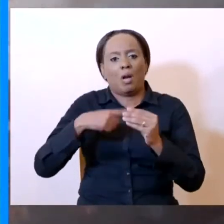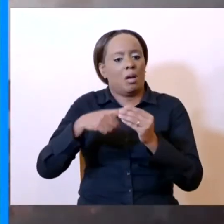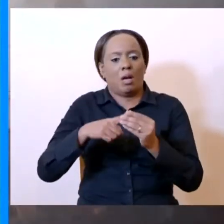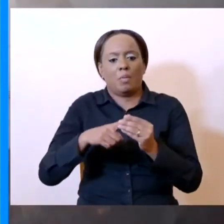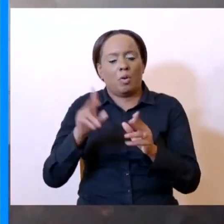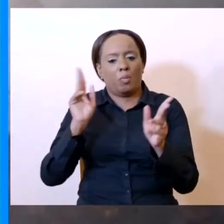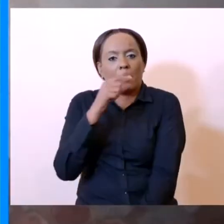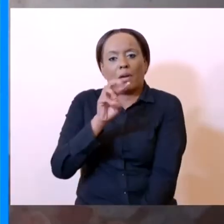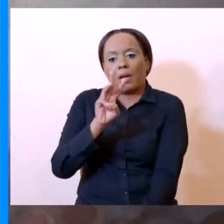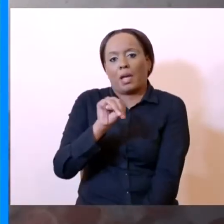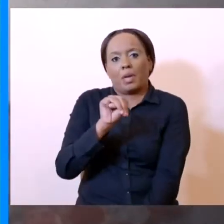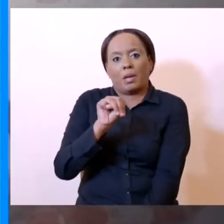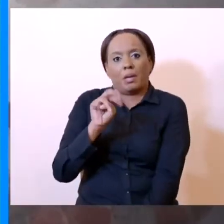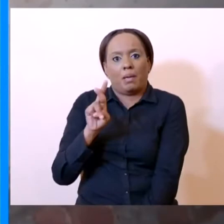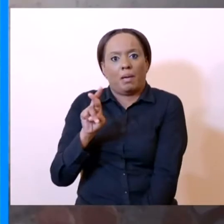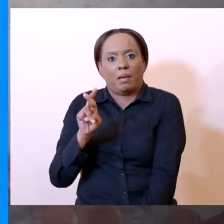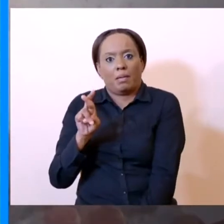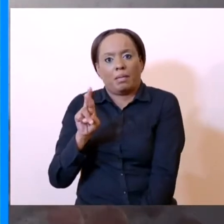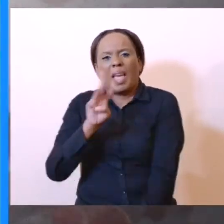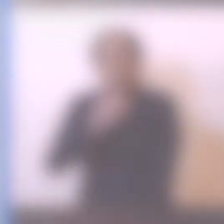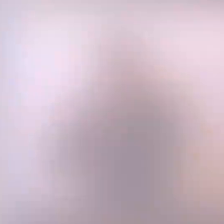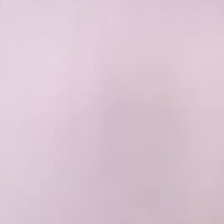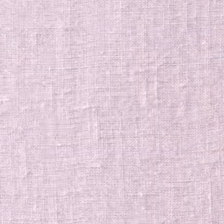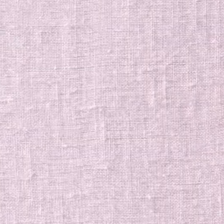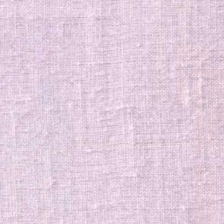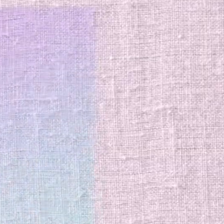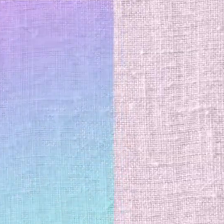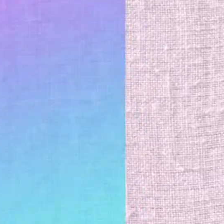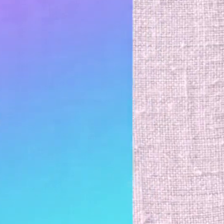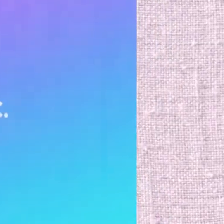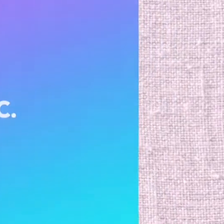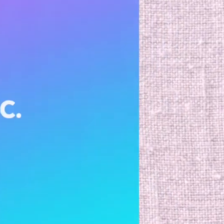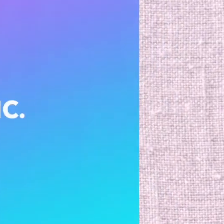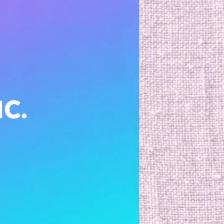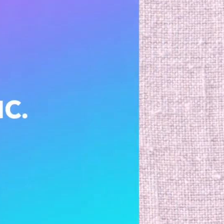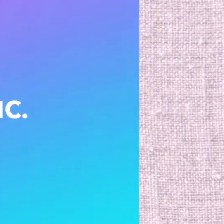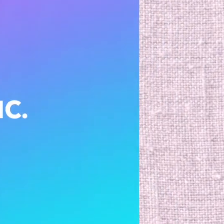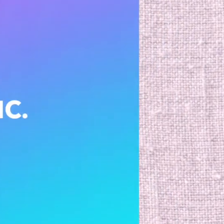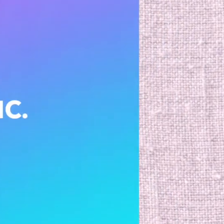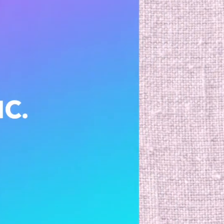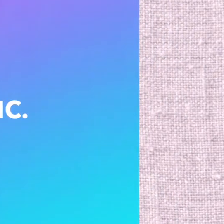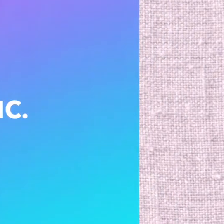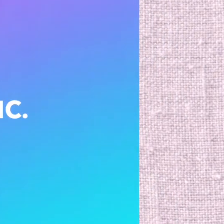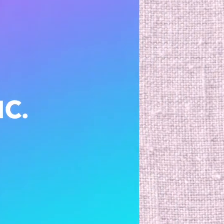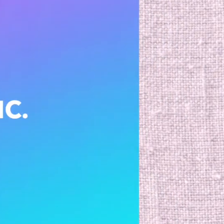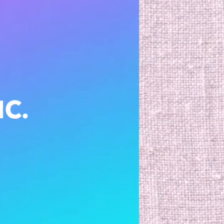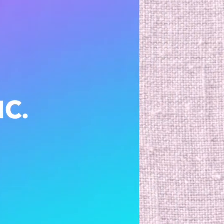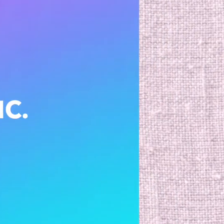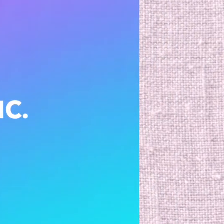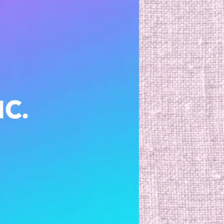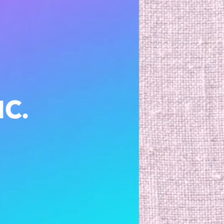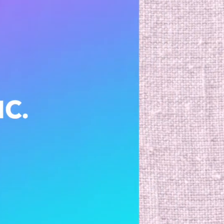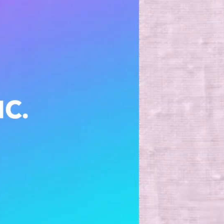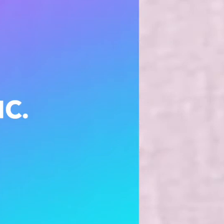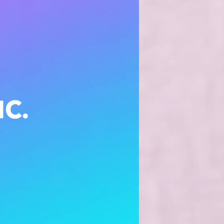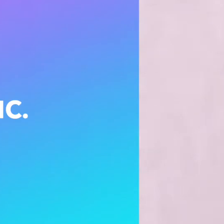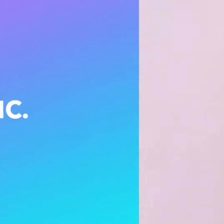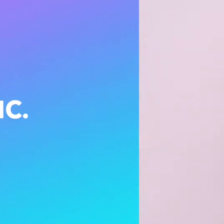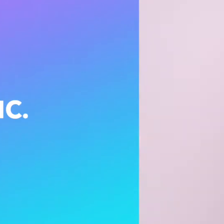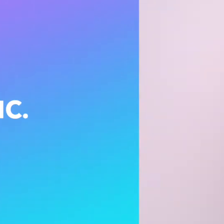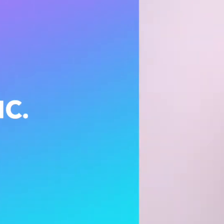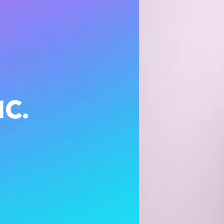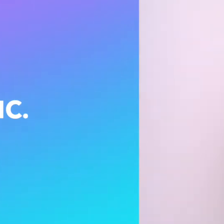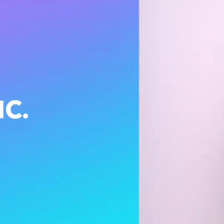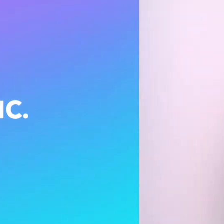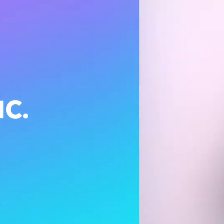from vaccines. With this pandemic, we have had to fight not only against